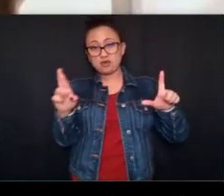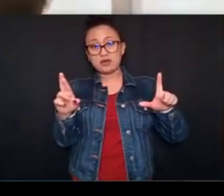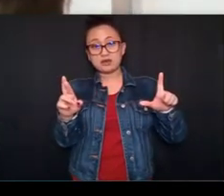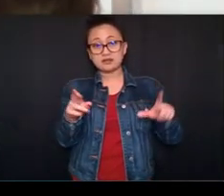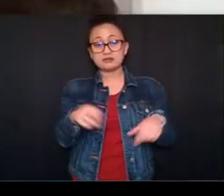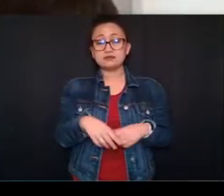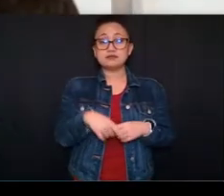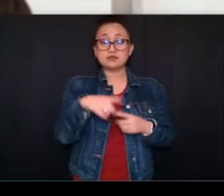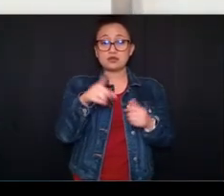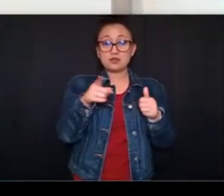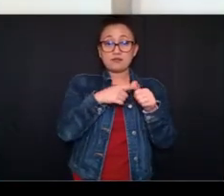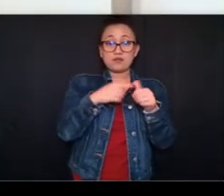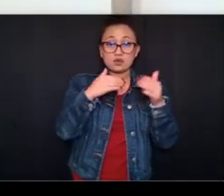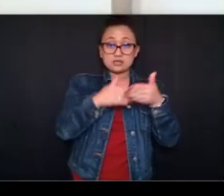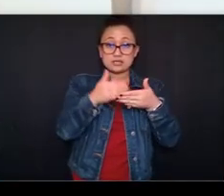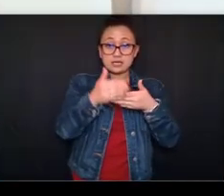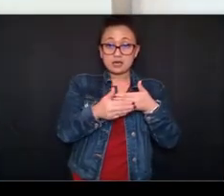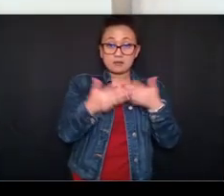is